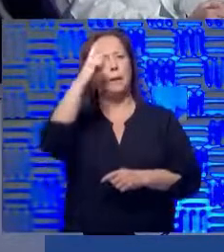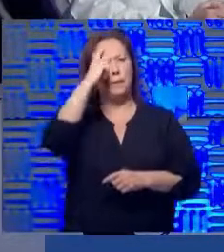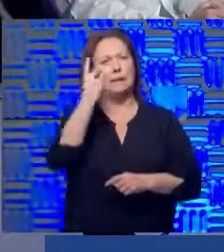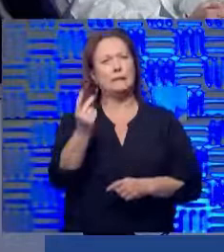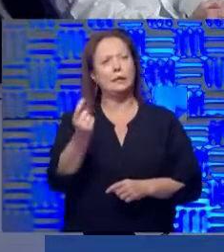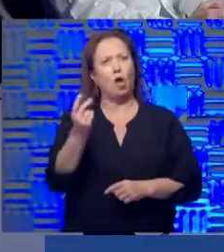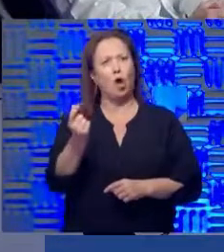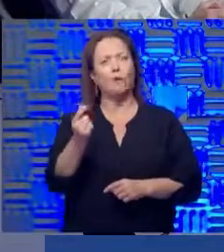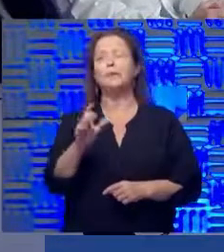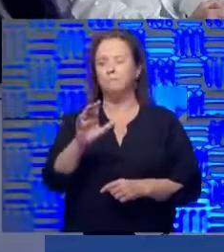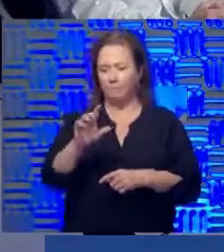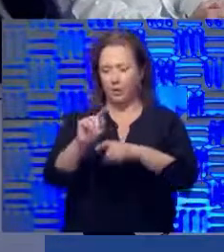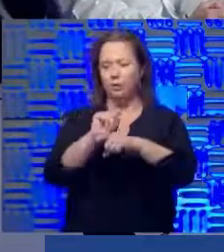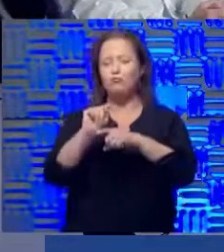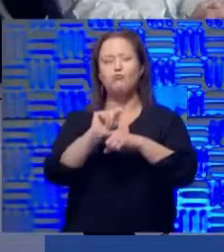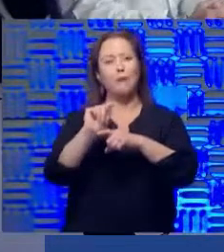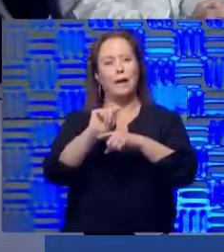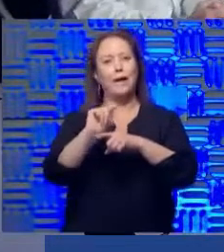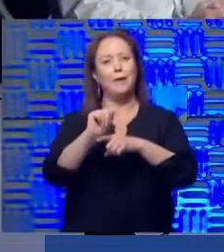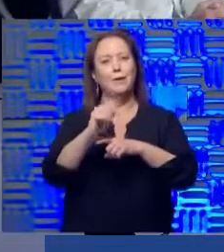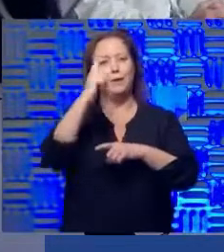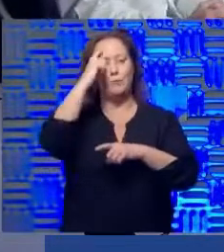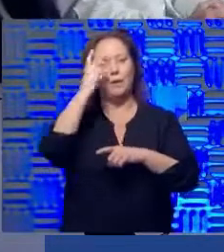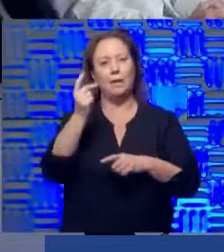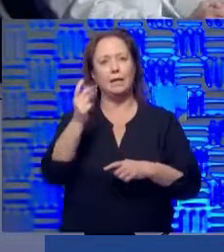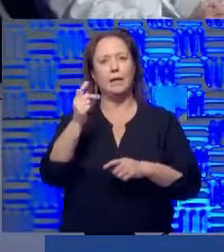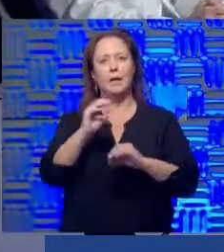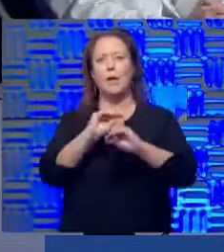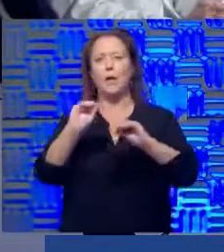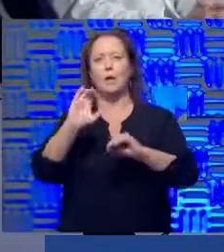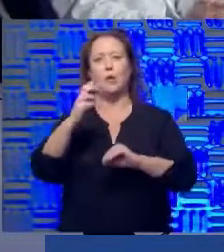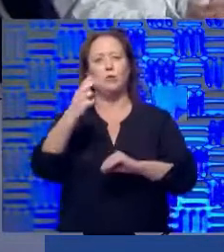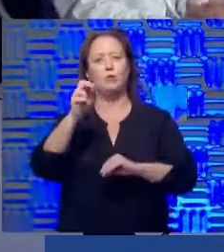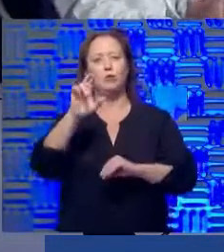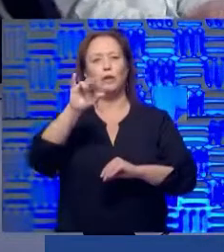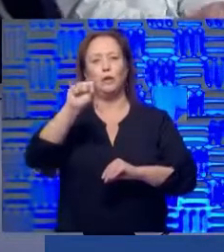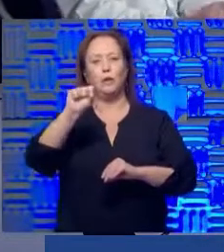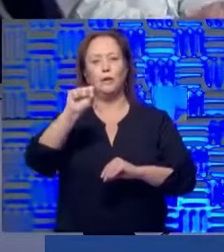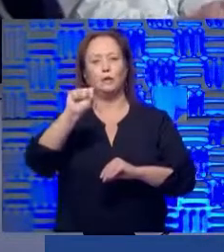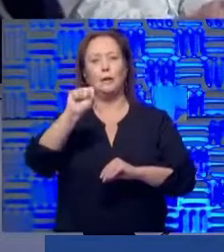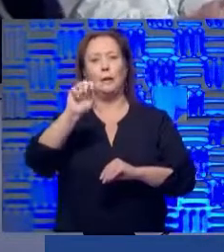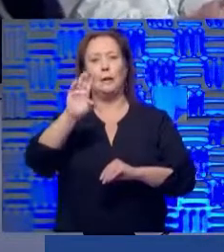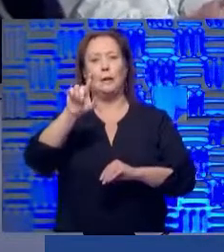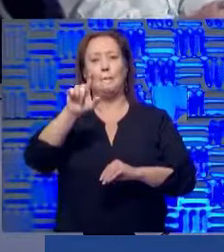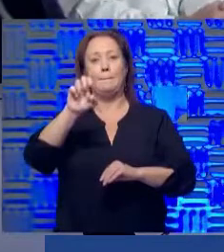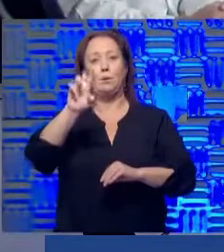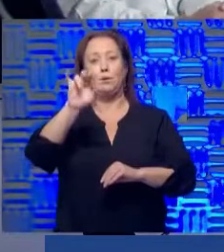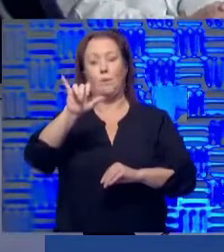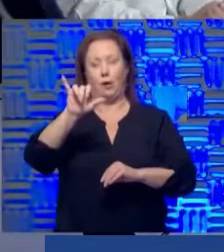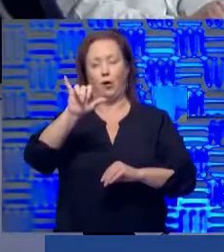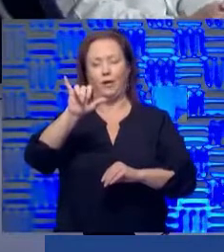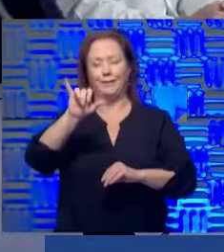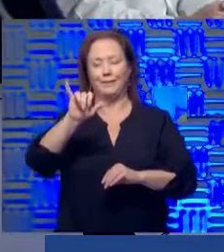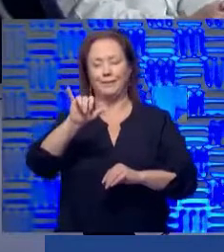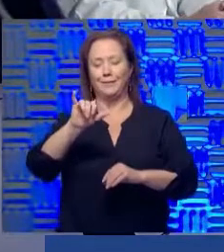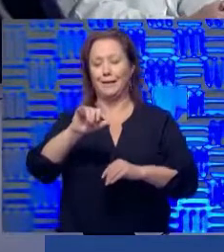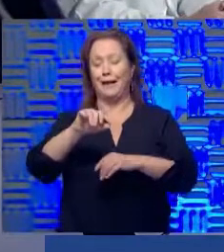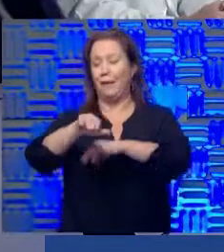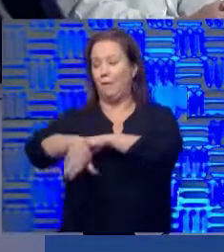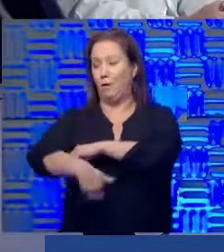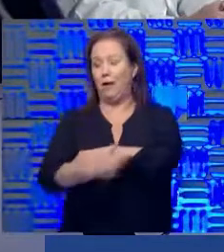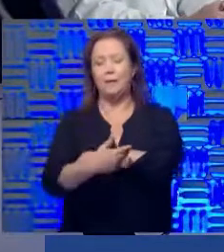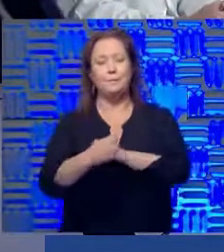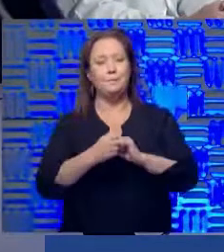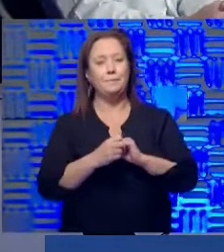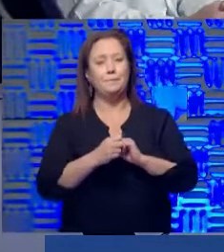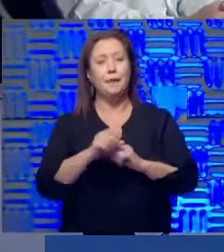just told me. I think my brain's a dog. And true. No more Cheerios and blueberries at 2 a.m. Fine. Jill. I have a question from someone named Cindy,